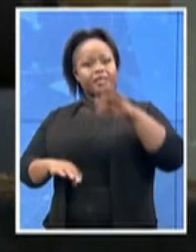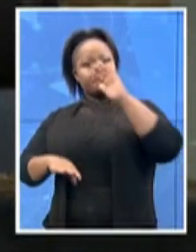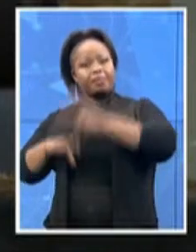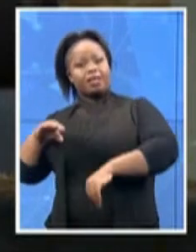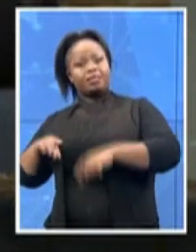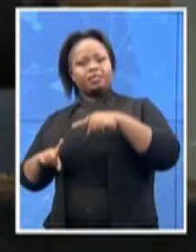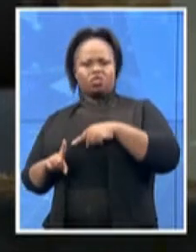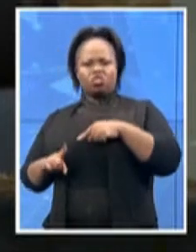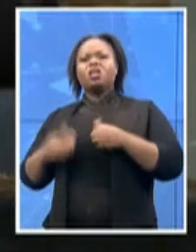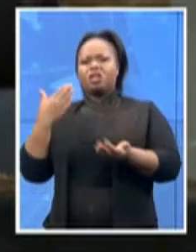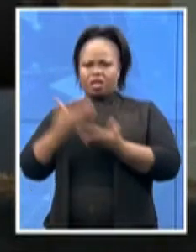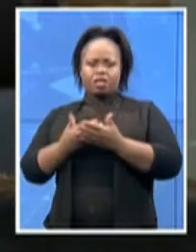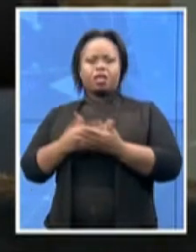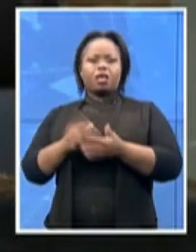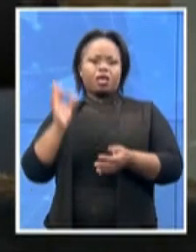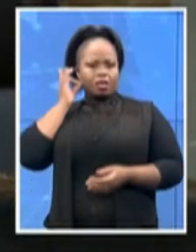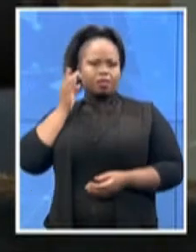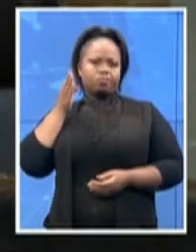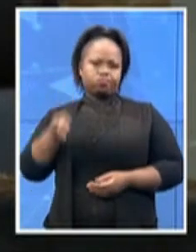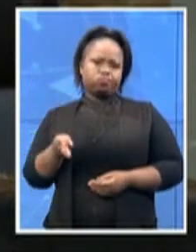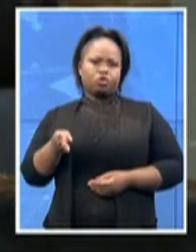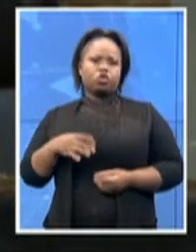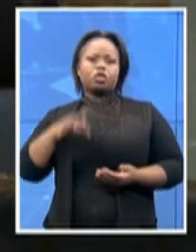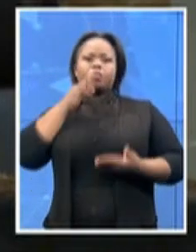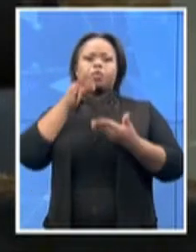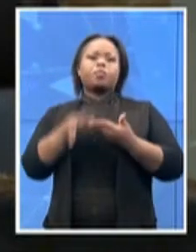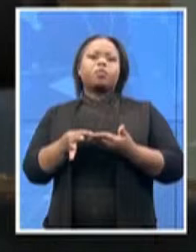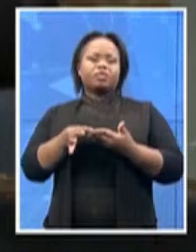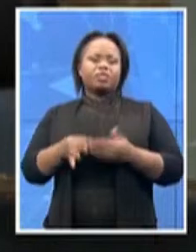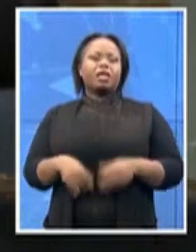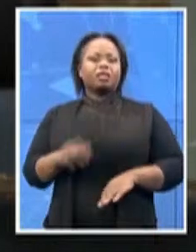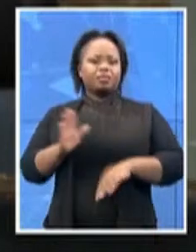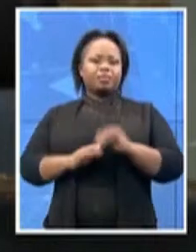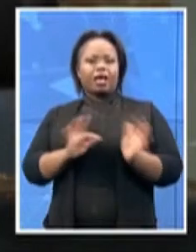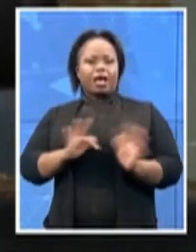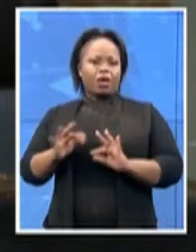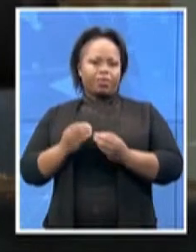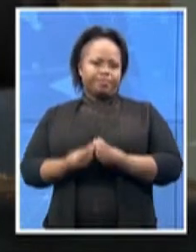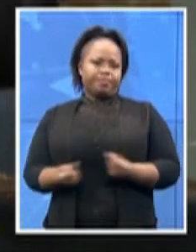the proposed remedial action. We also